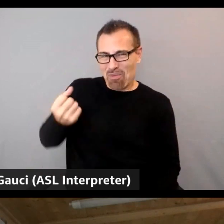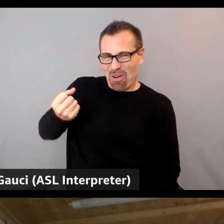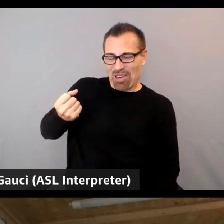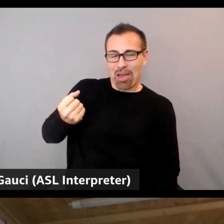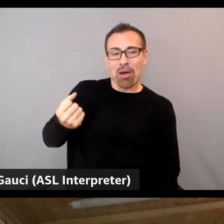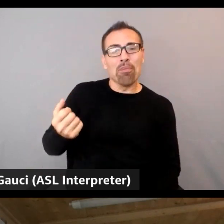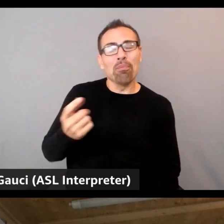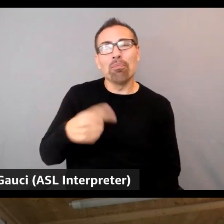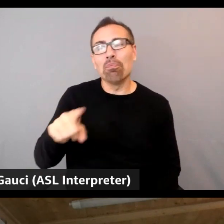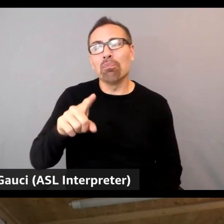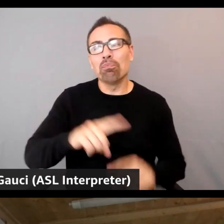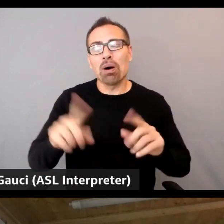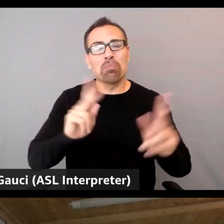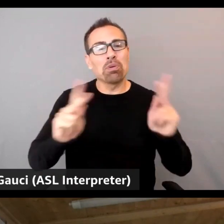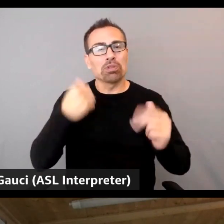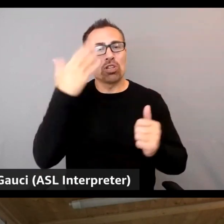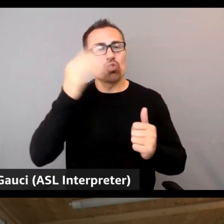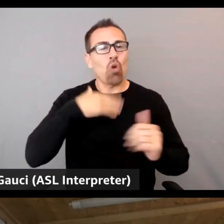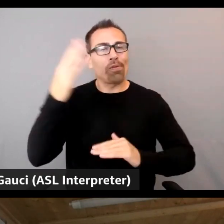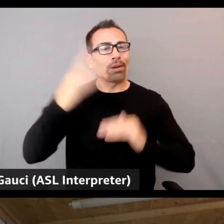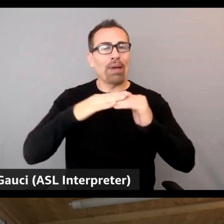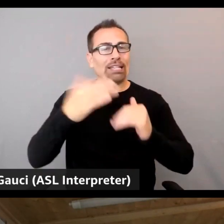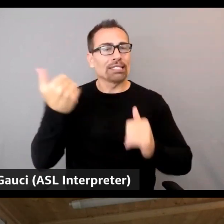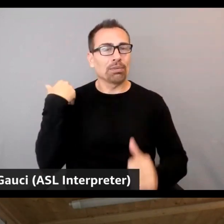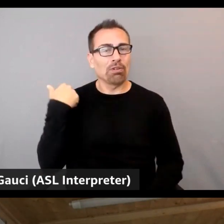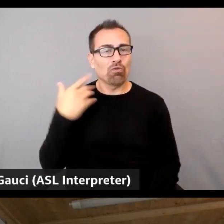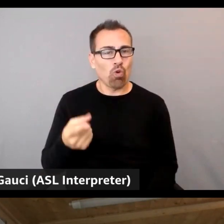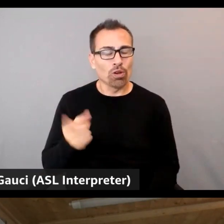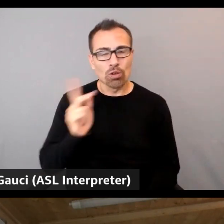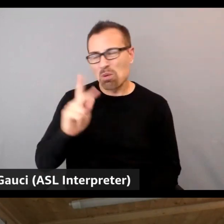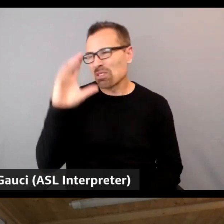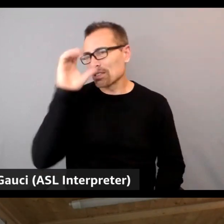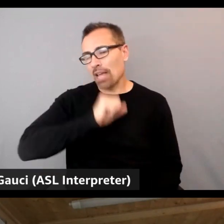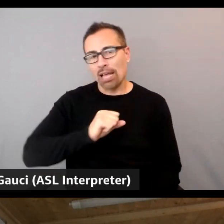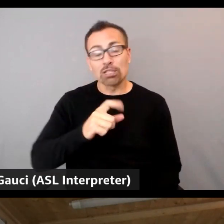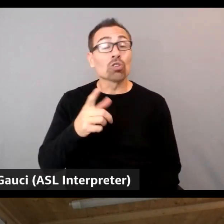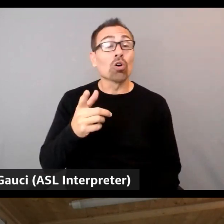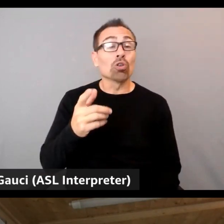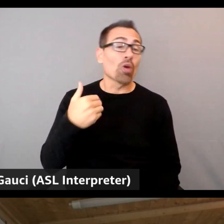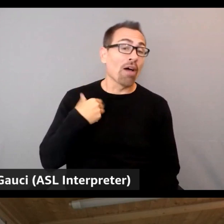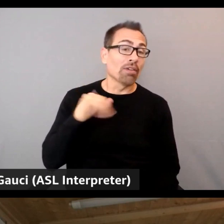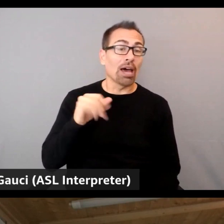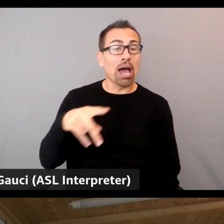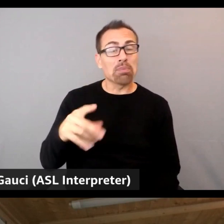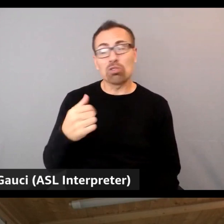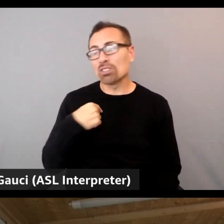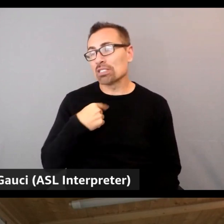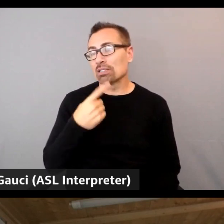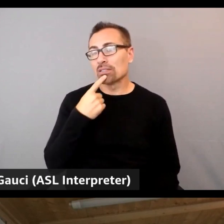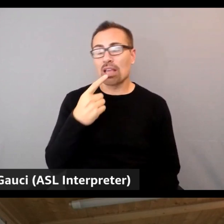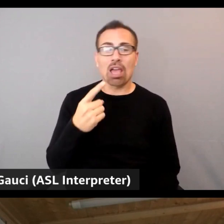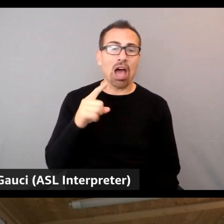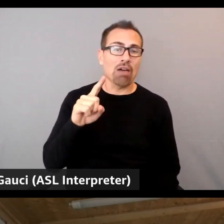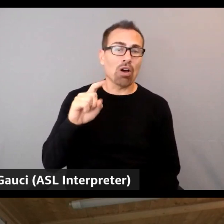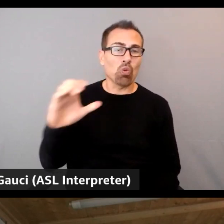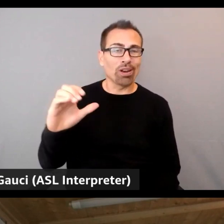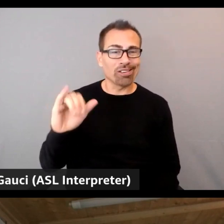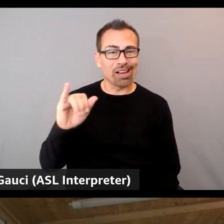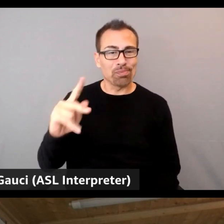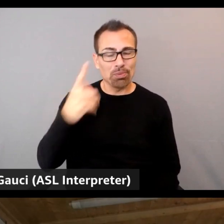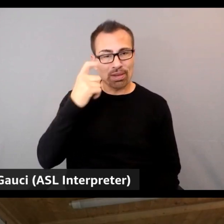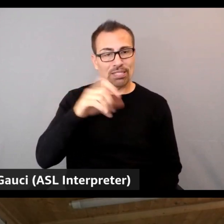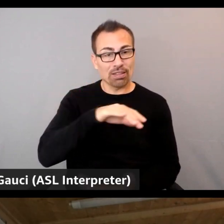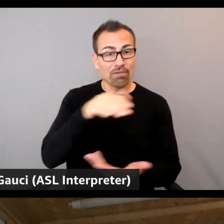capacity was. So people guessed. So what you would do is you get it in IP and you'd say, 100 IPs based on my volume, and then you would send,